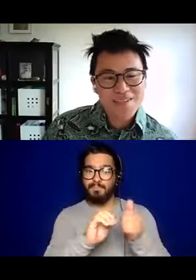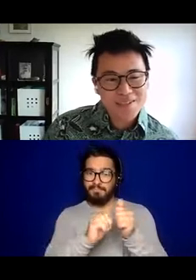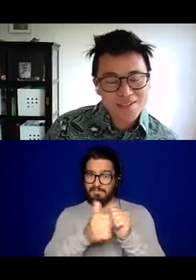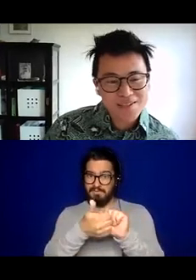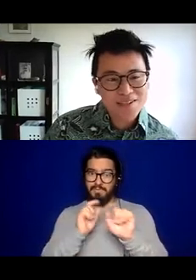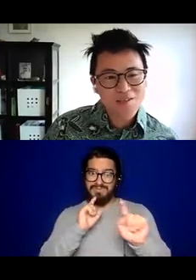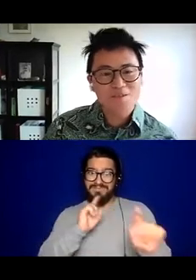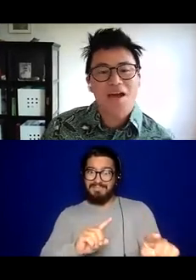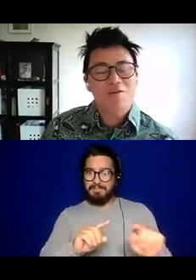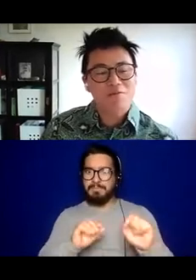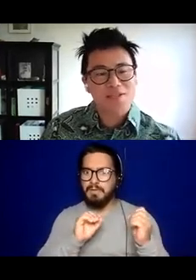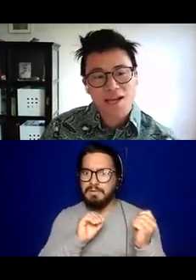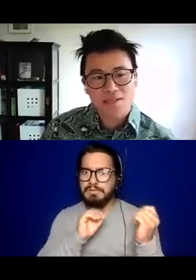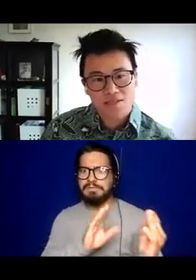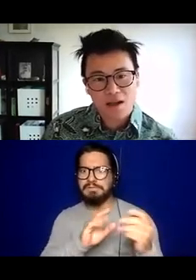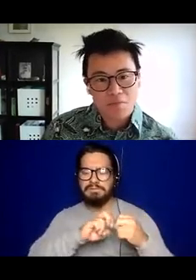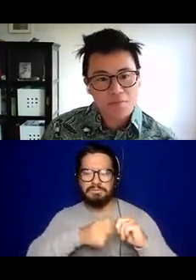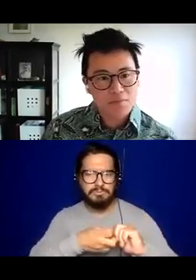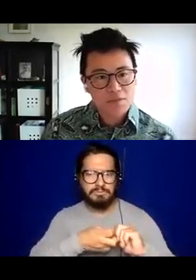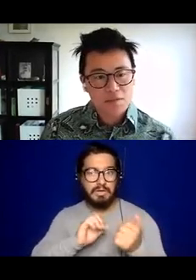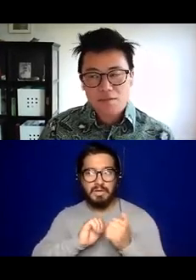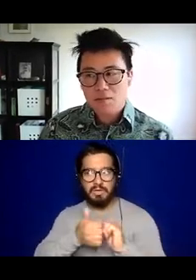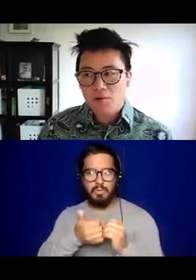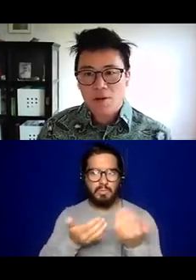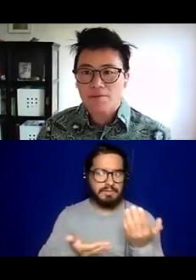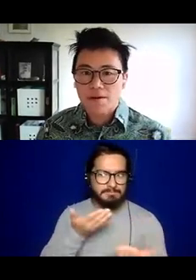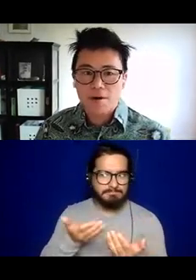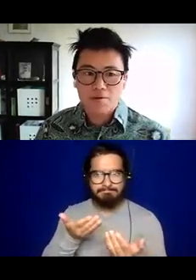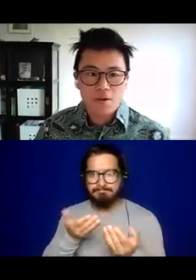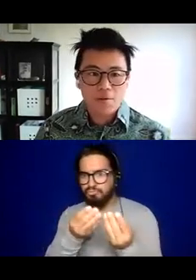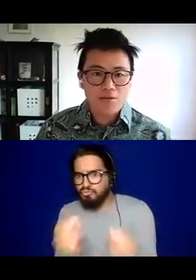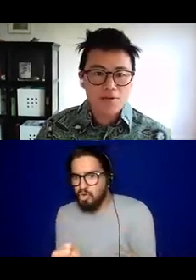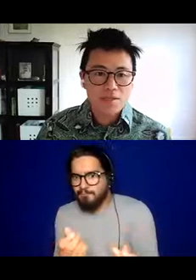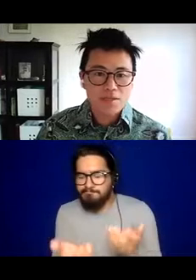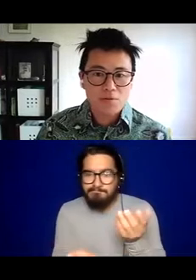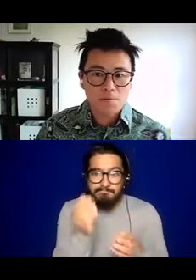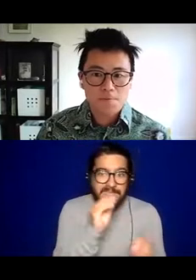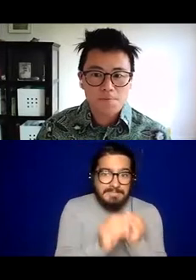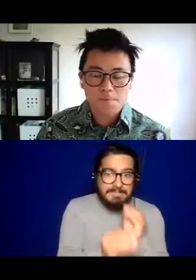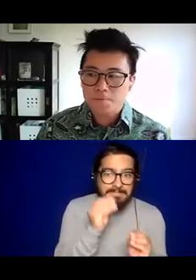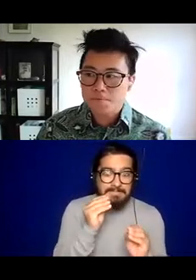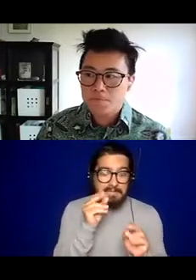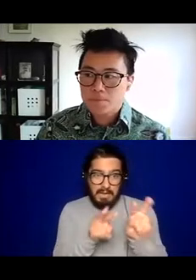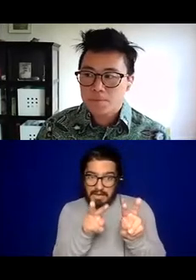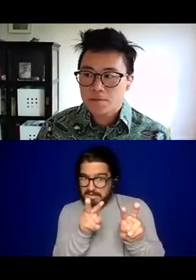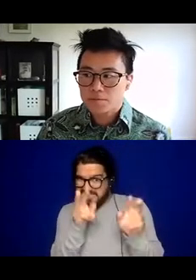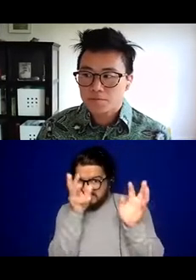when there is an issue, how would we assess some more about whether or not we can trust this tool?